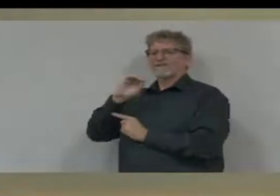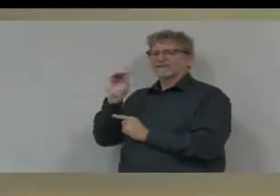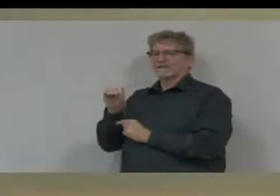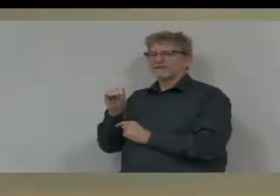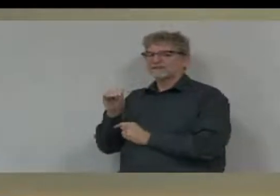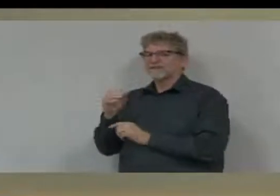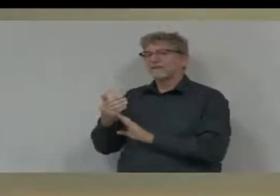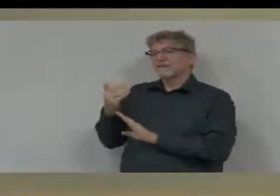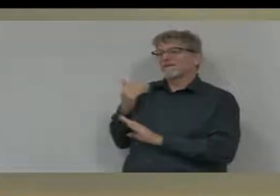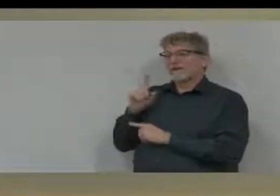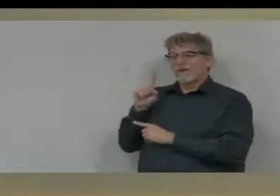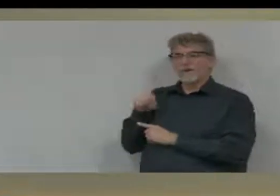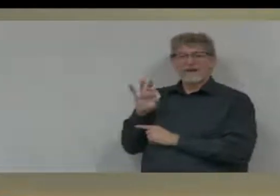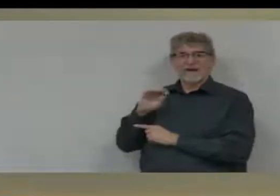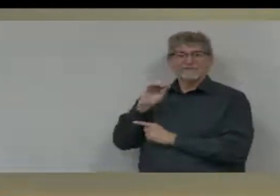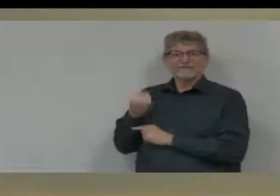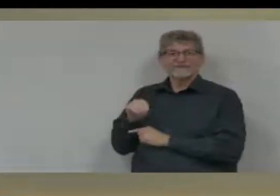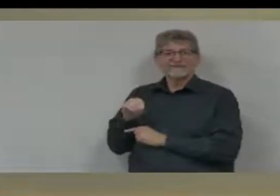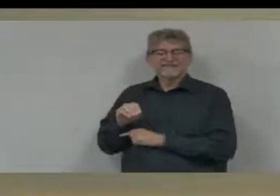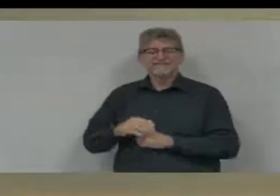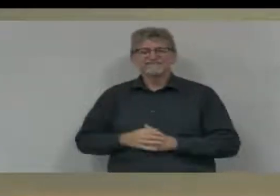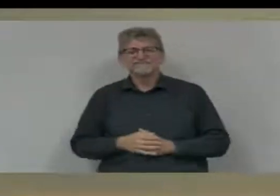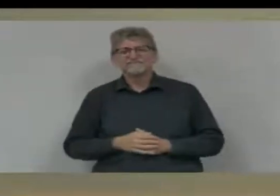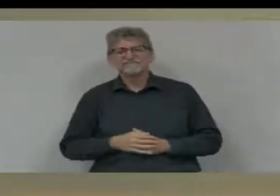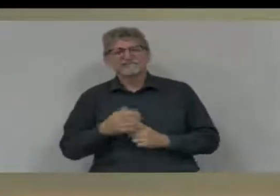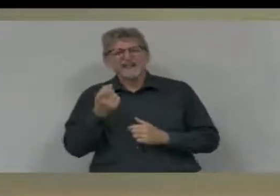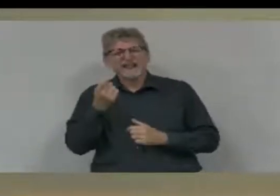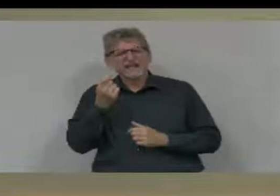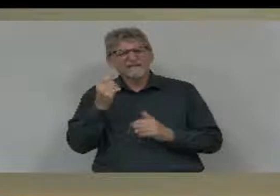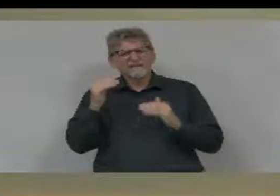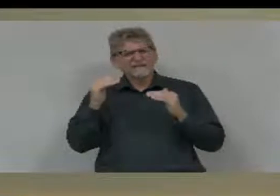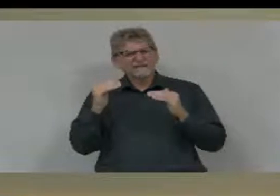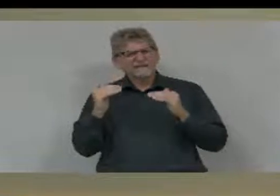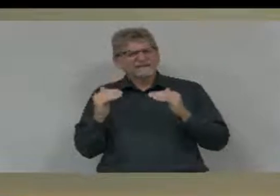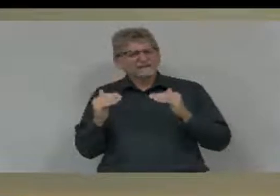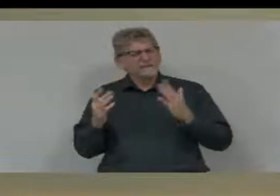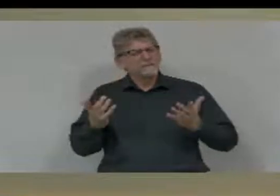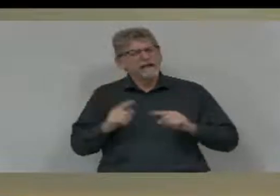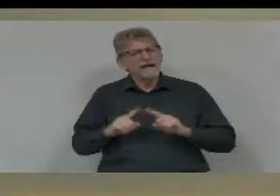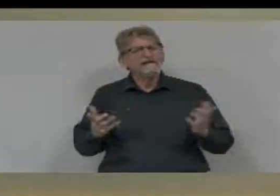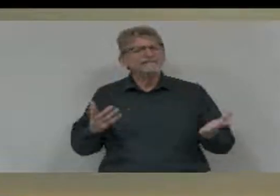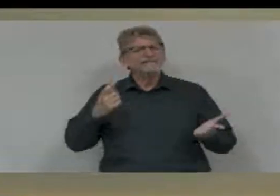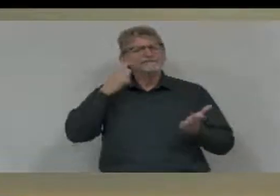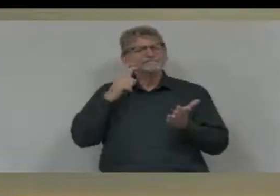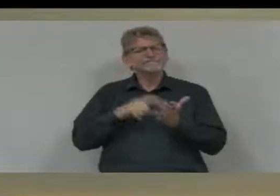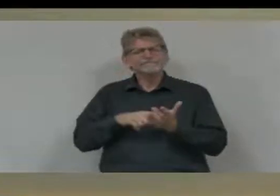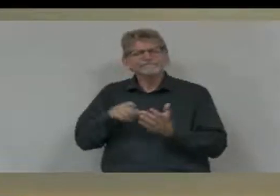lower than where it was during our surge, but has recently increased.